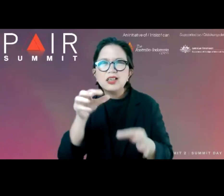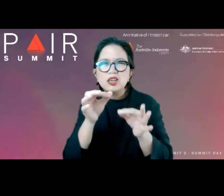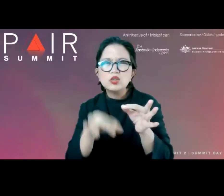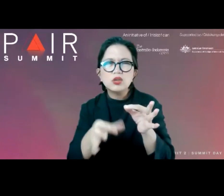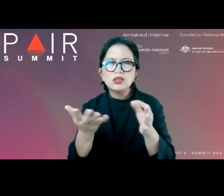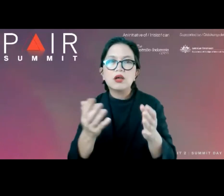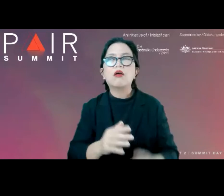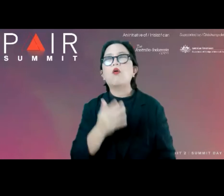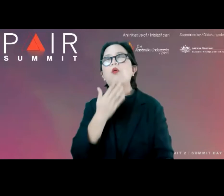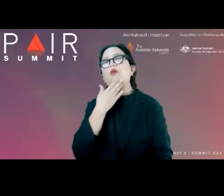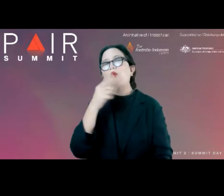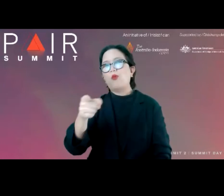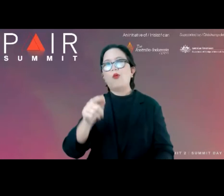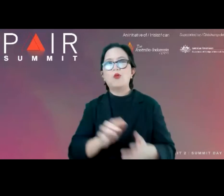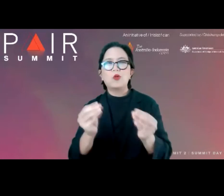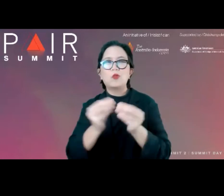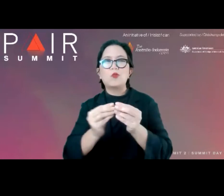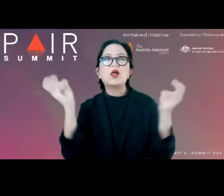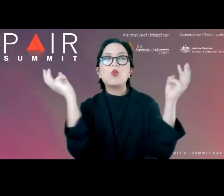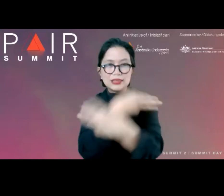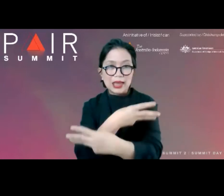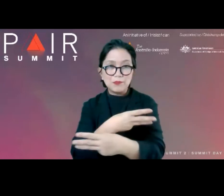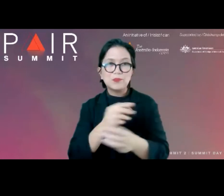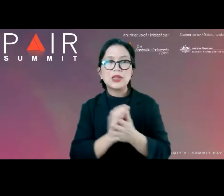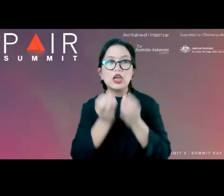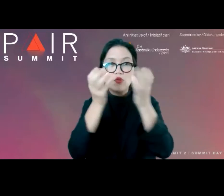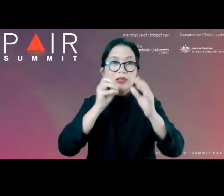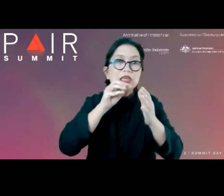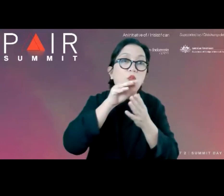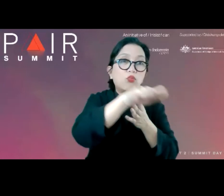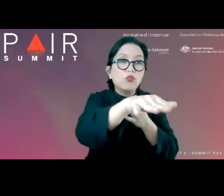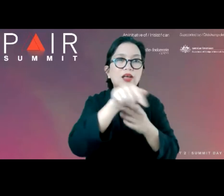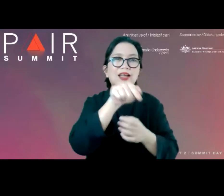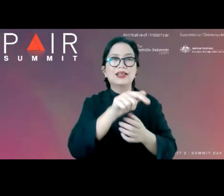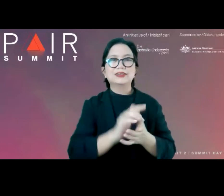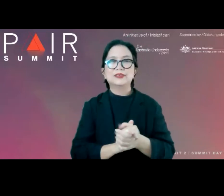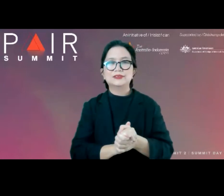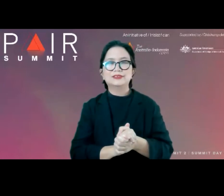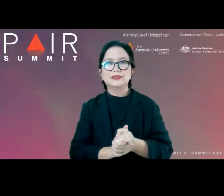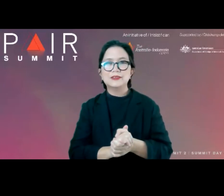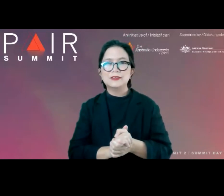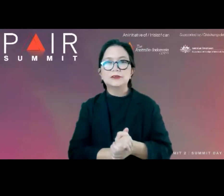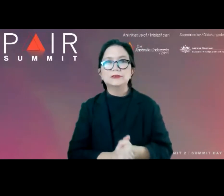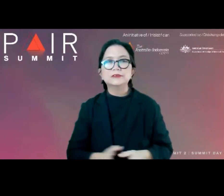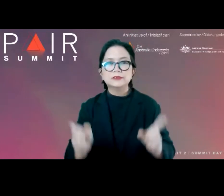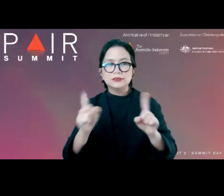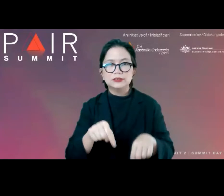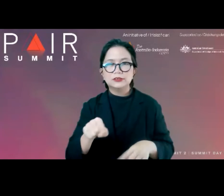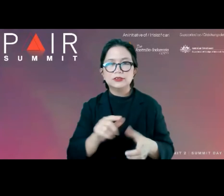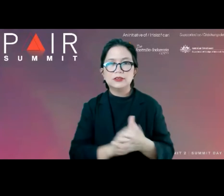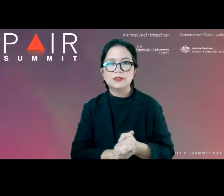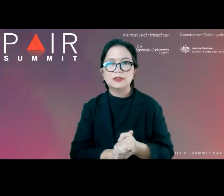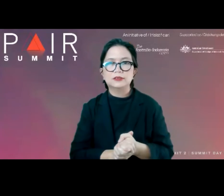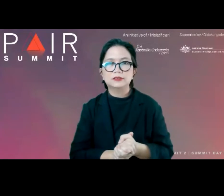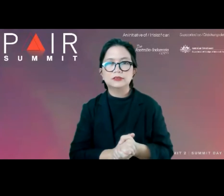other non-standard applications. So obviously there's a requirement for interoperable systems, as